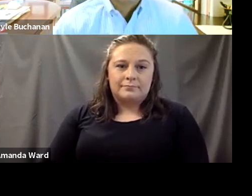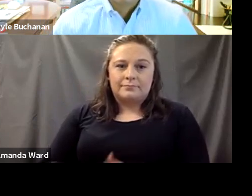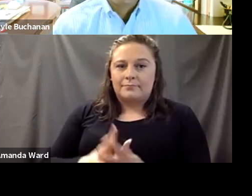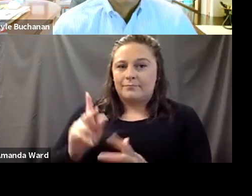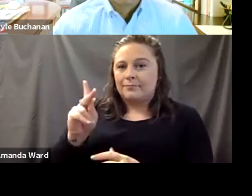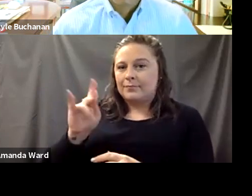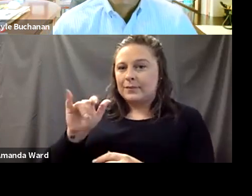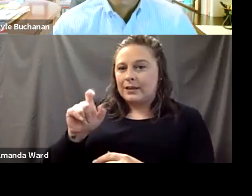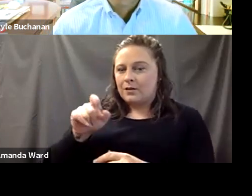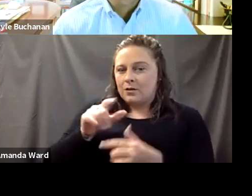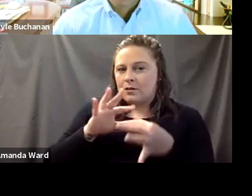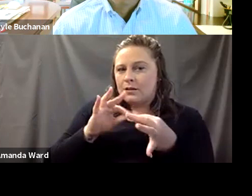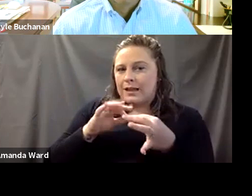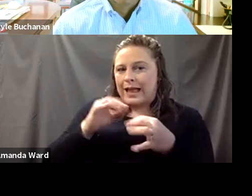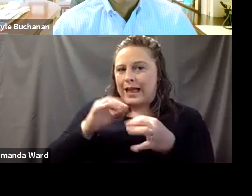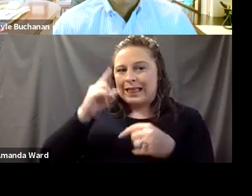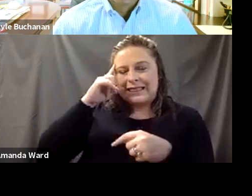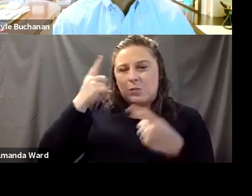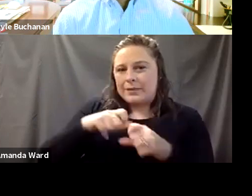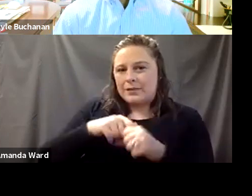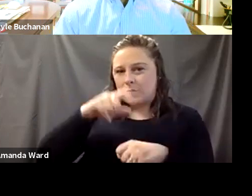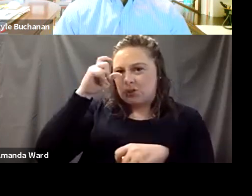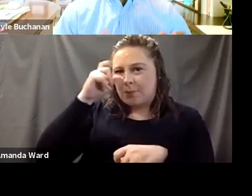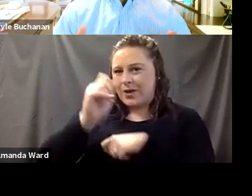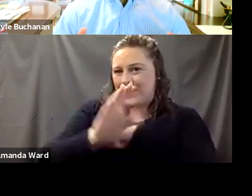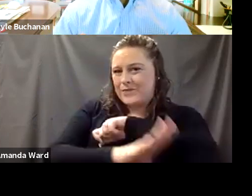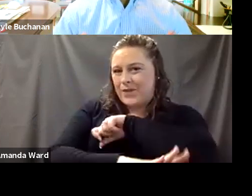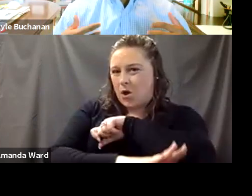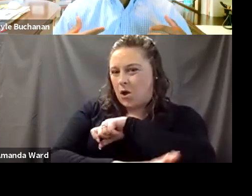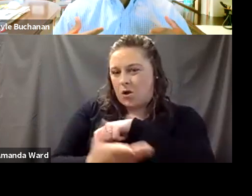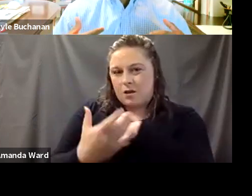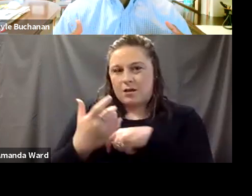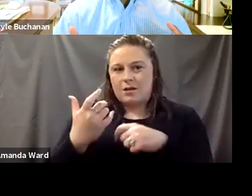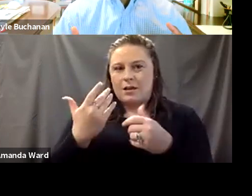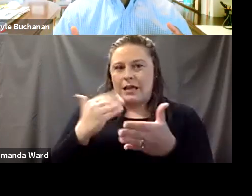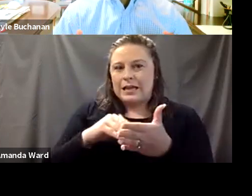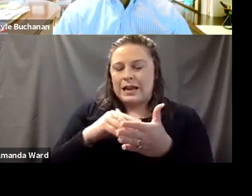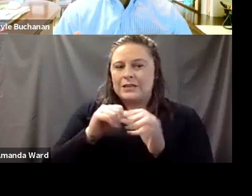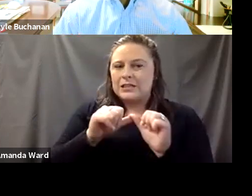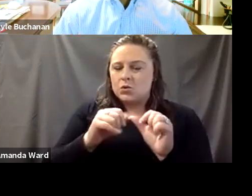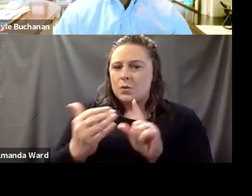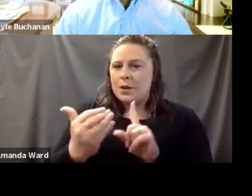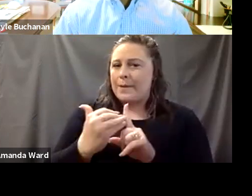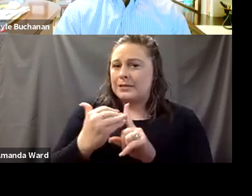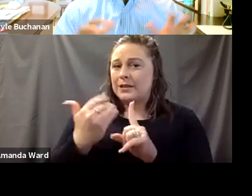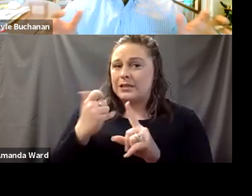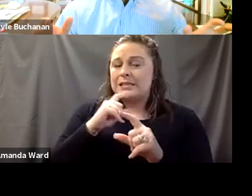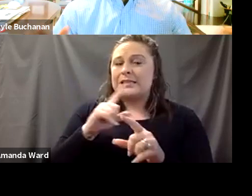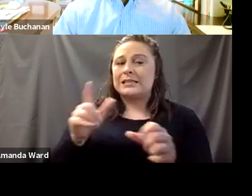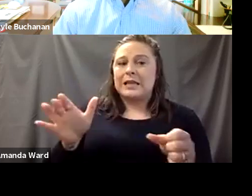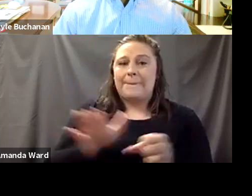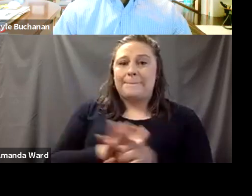I think it depends on what happens this summer and fall. This is, and again, I have to continue to remind myself and others, this is a